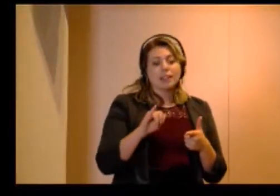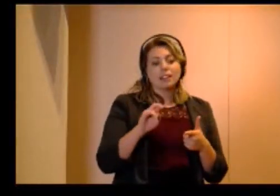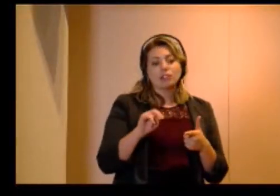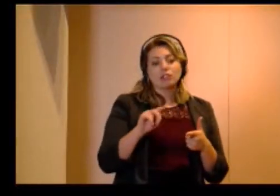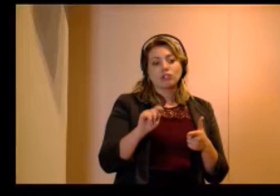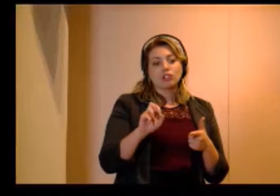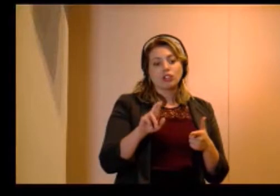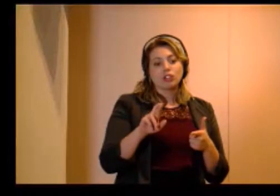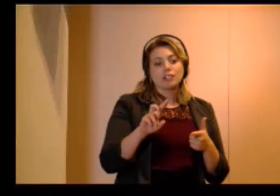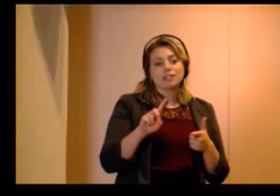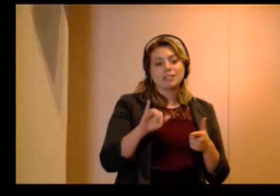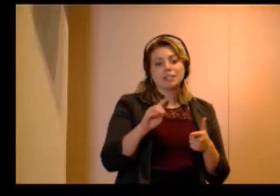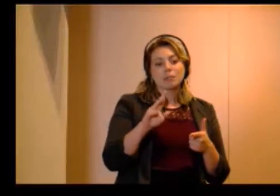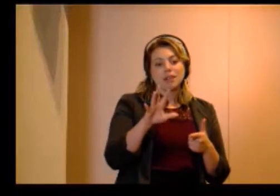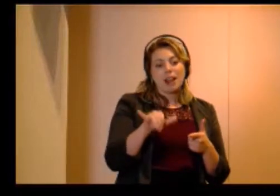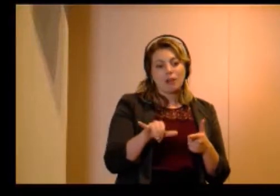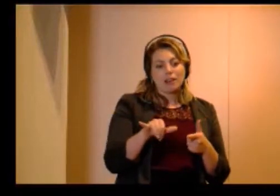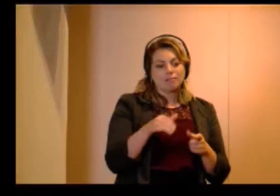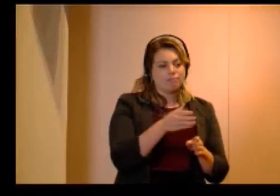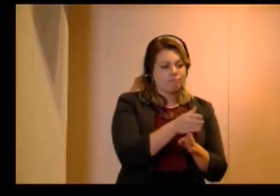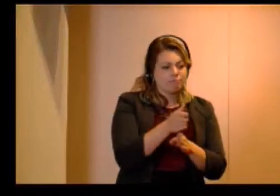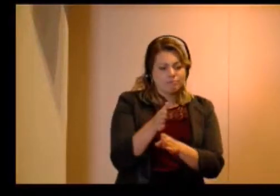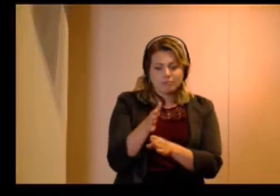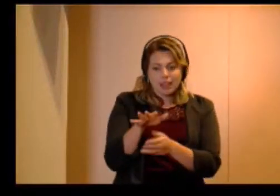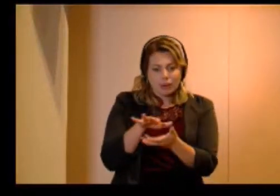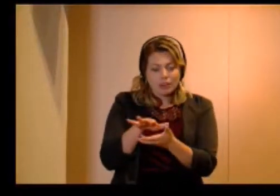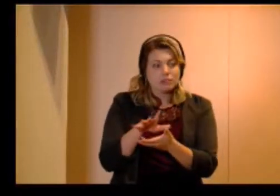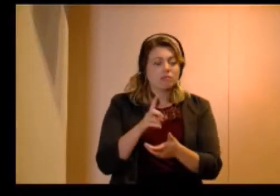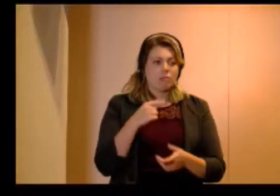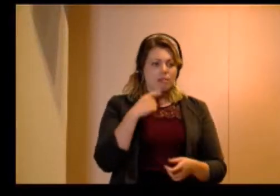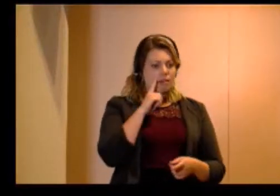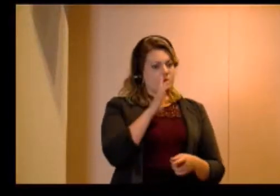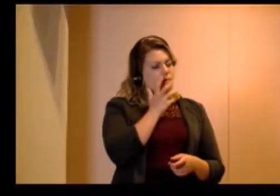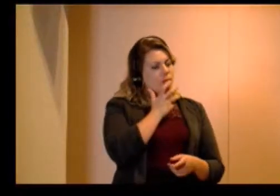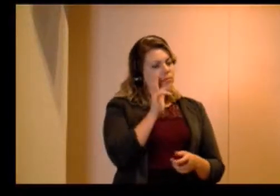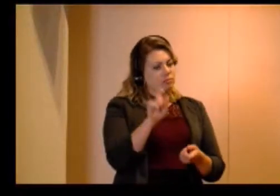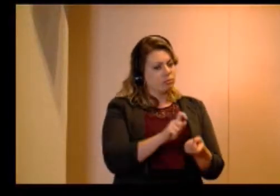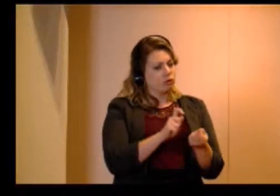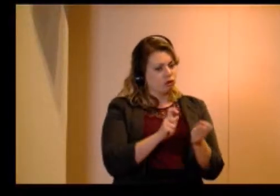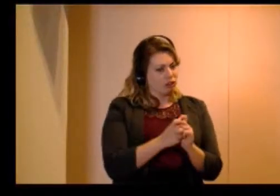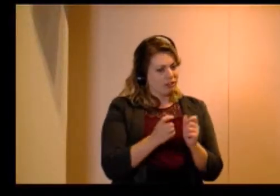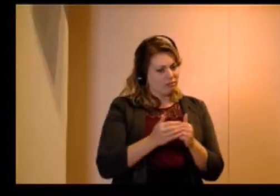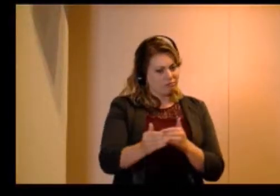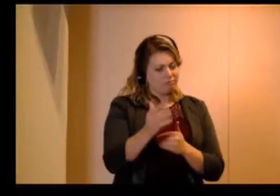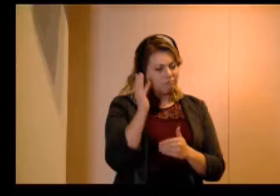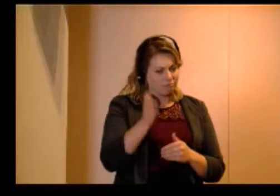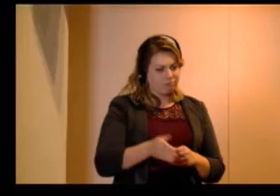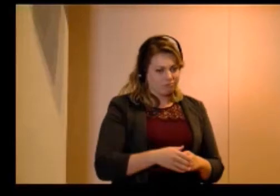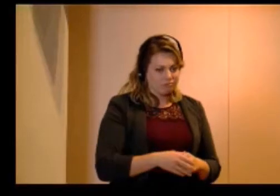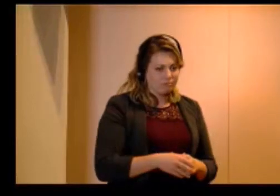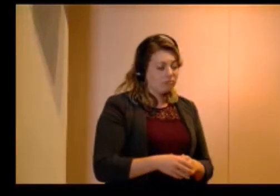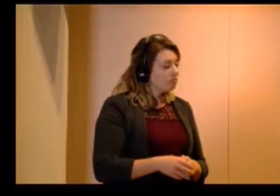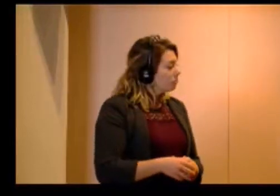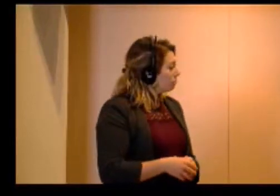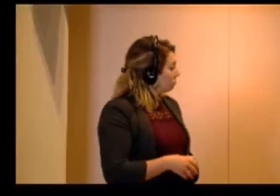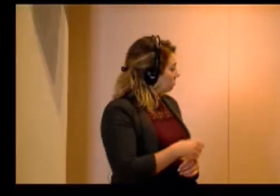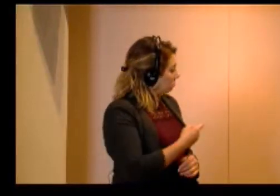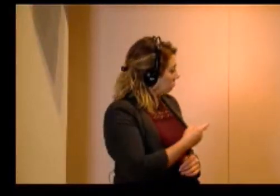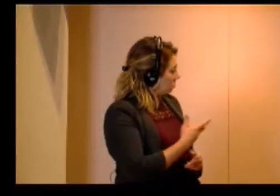areas, I think that I see that as a game changer. Either one of the rest of you want to comment on